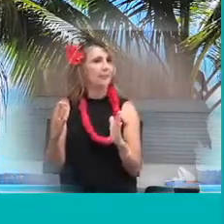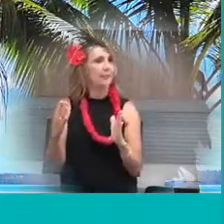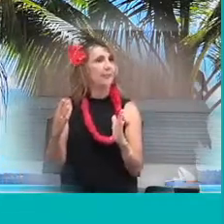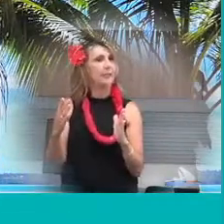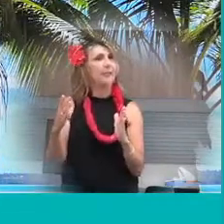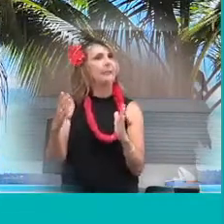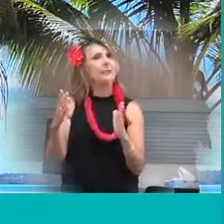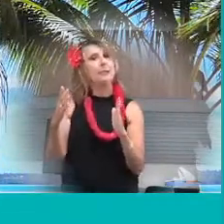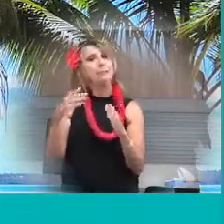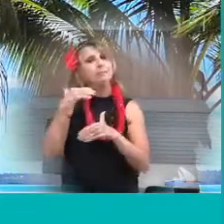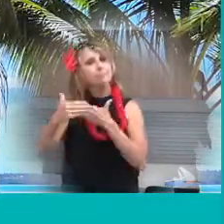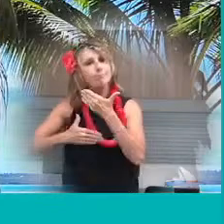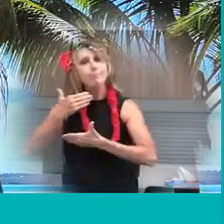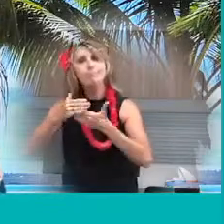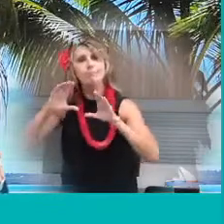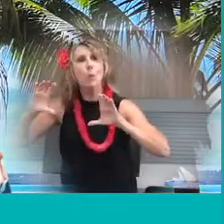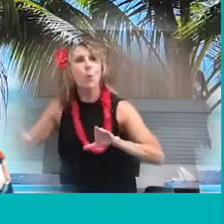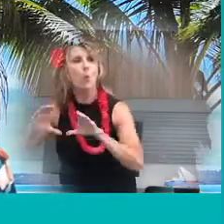our workplaces.